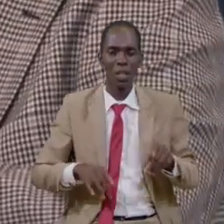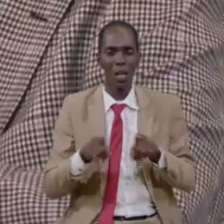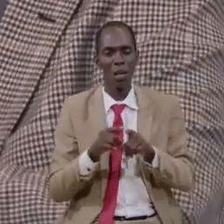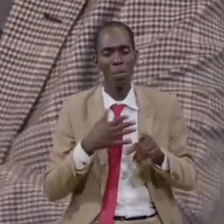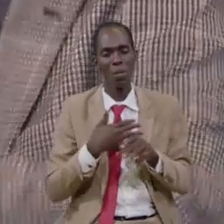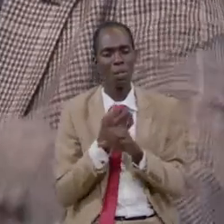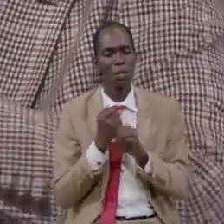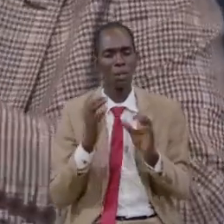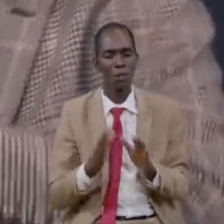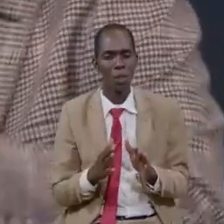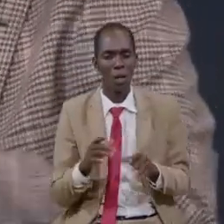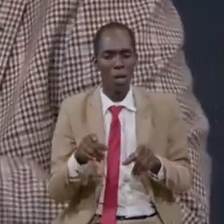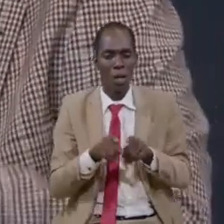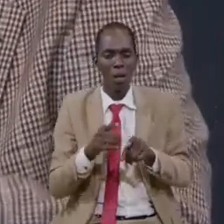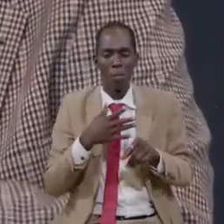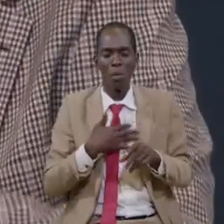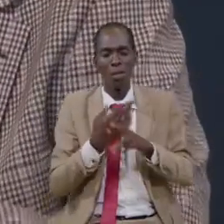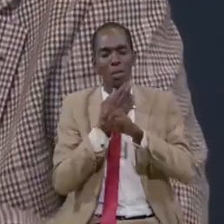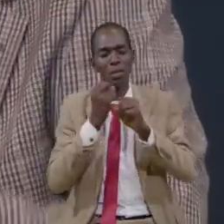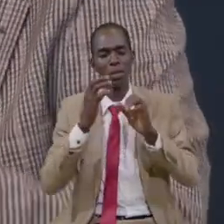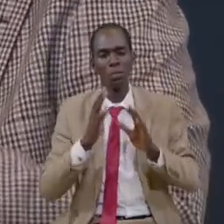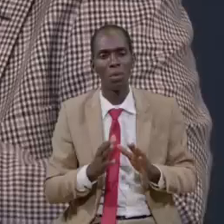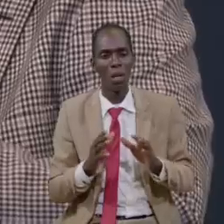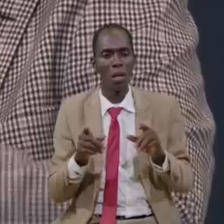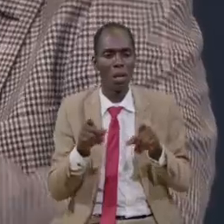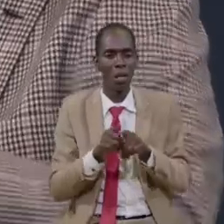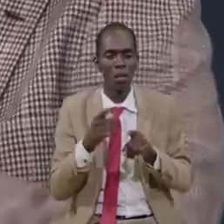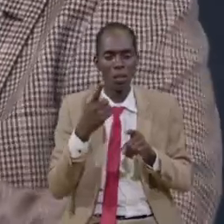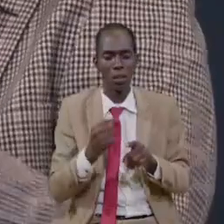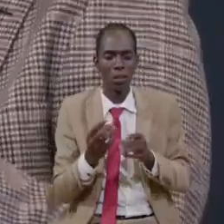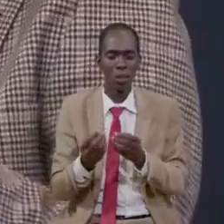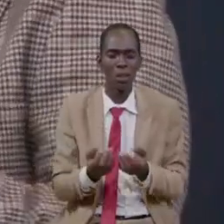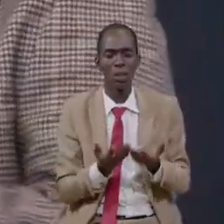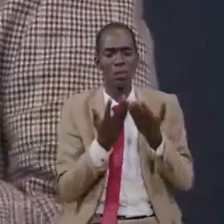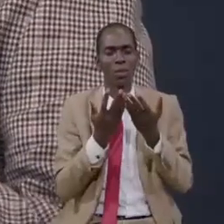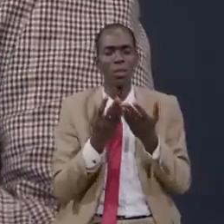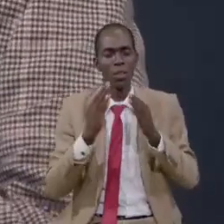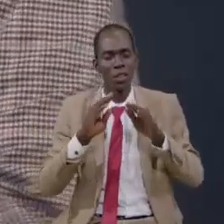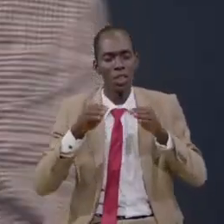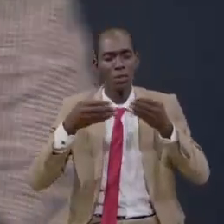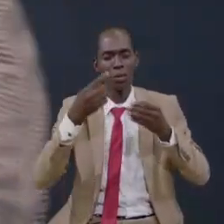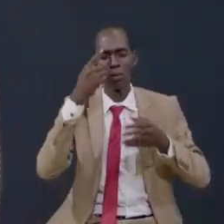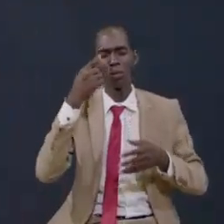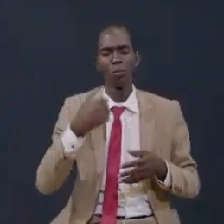Redeemer, as the ransom given for me, as my redemption.